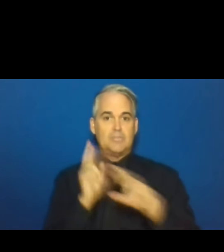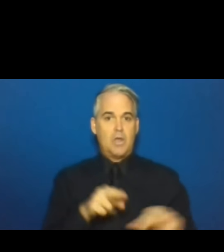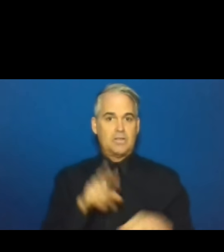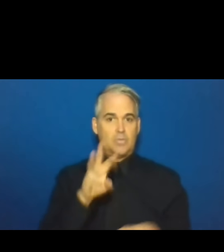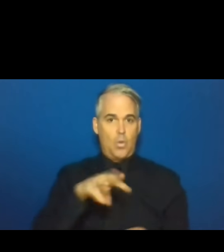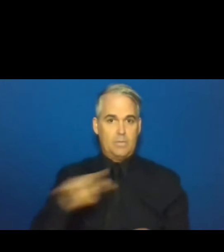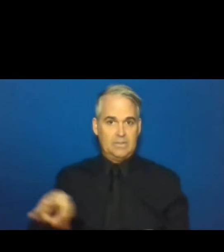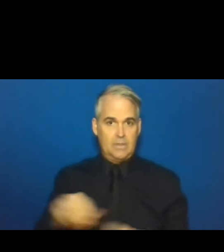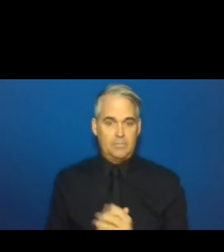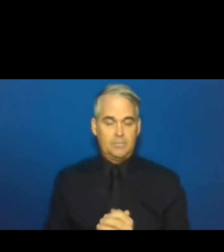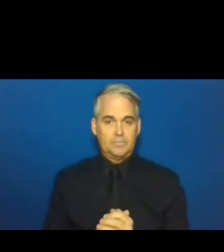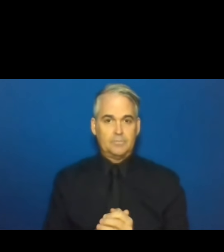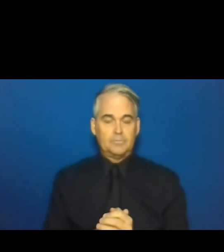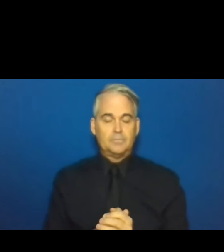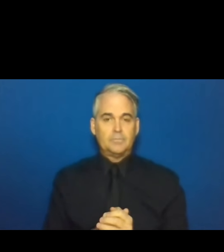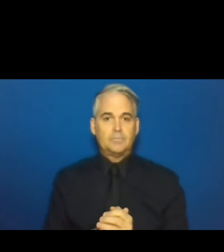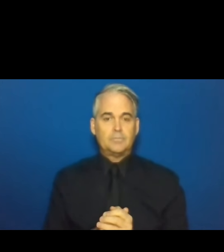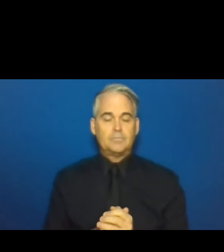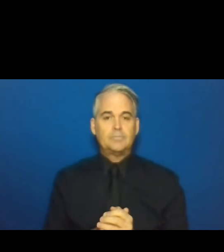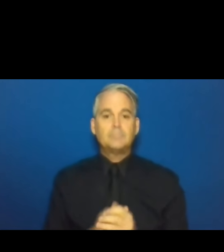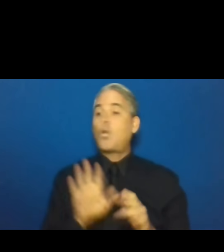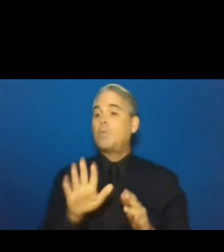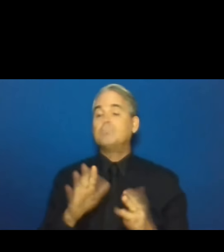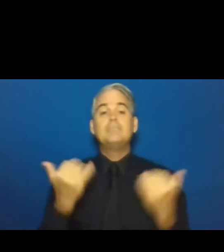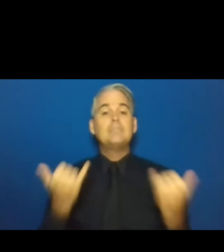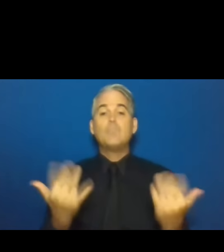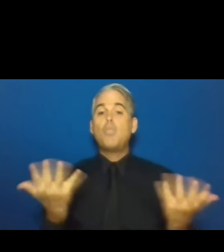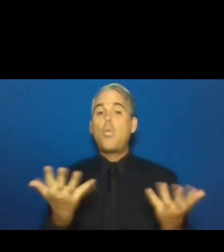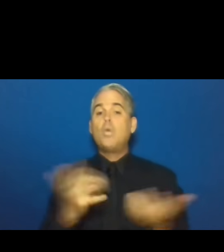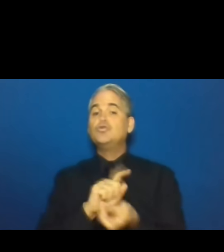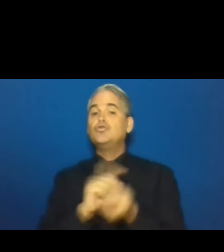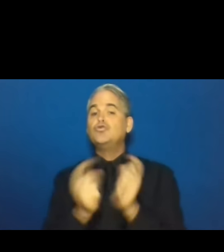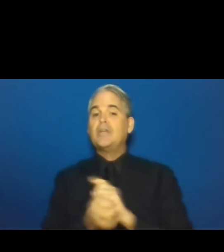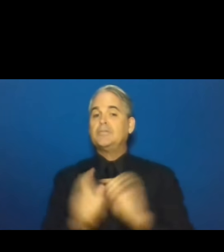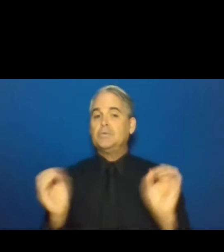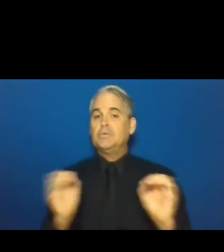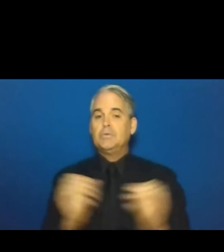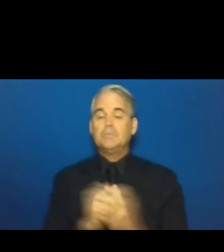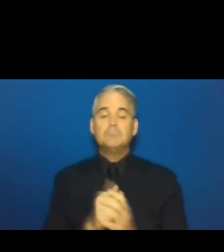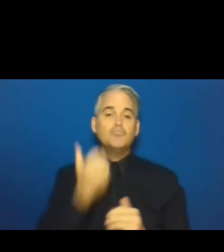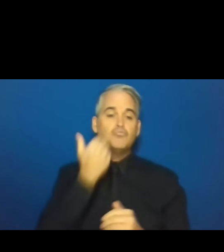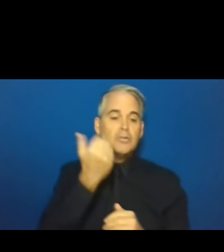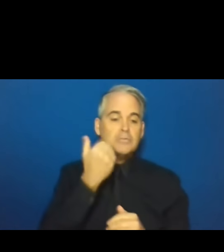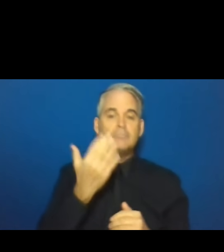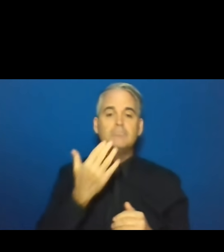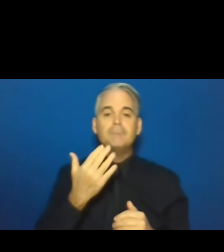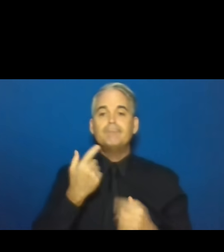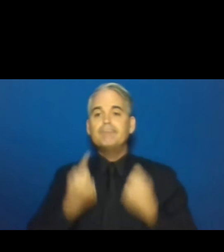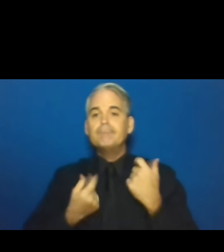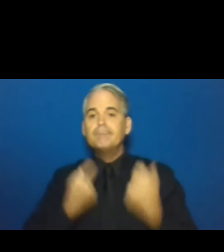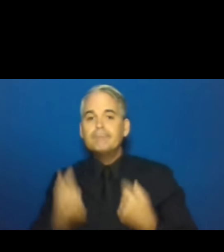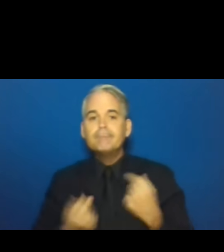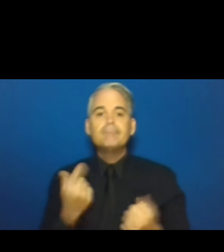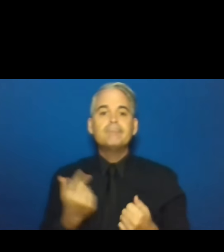won't change under the statewide pause? Brothels, adult entertainment establishments, day clubs,